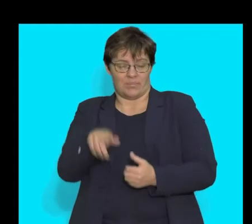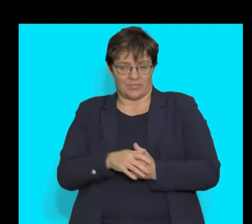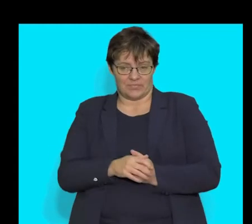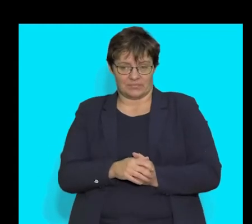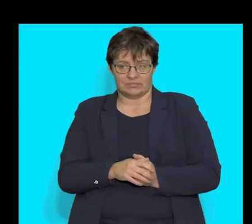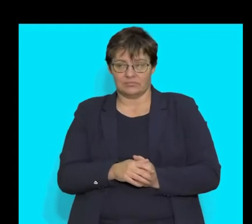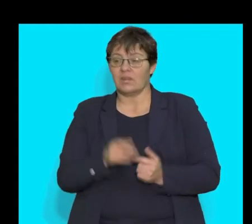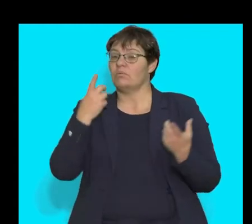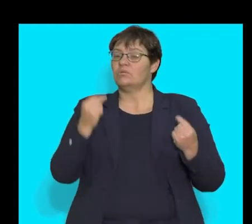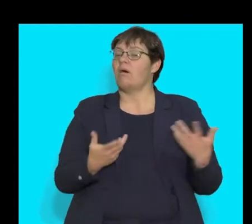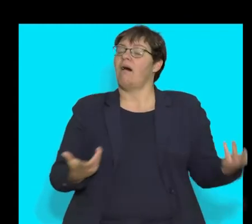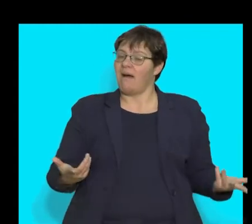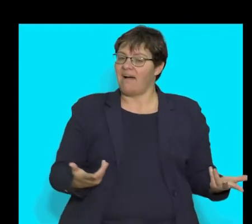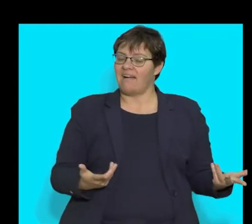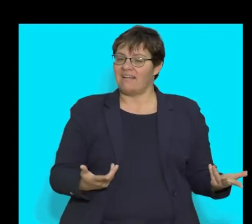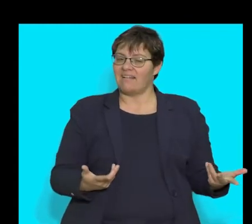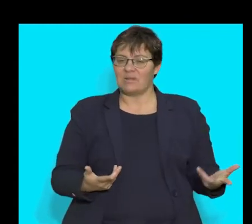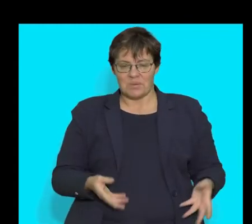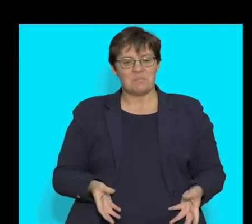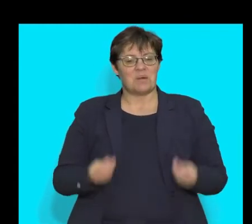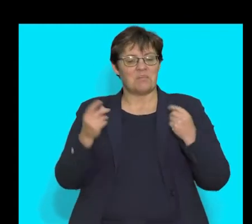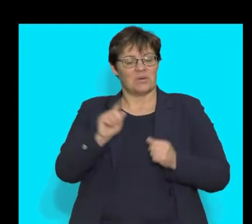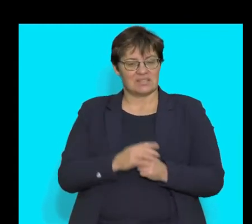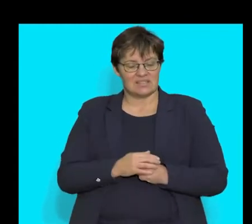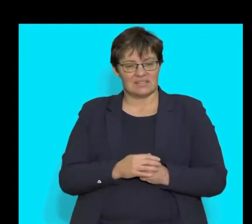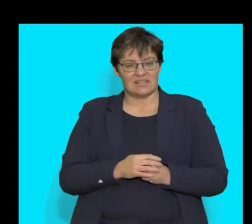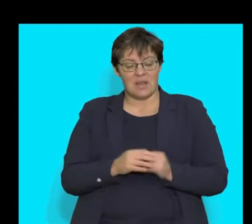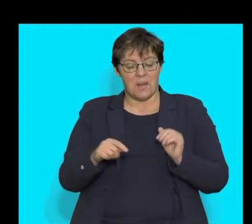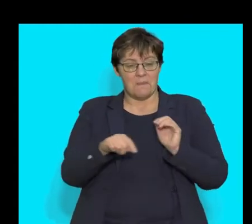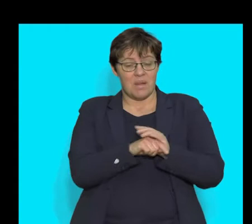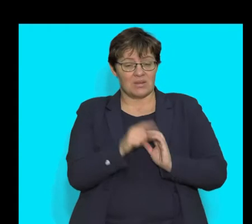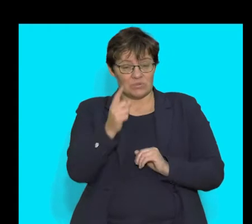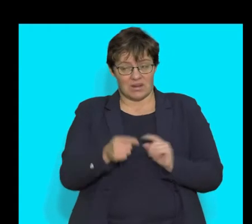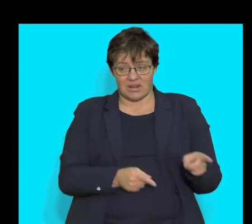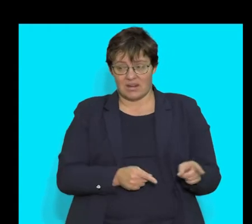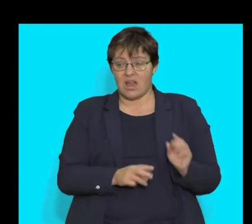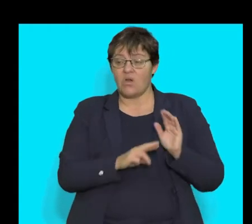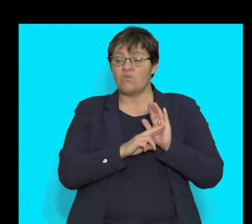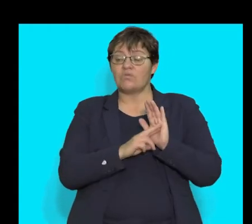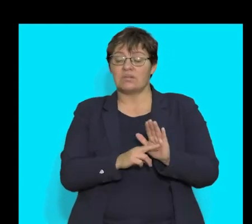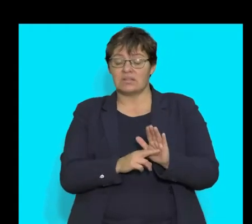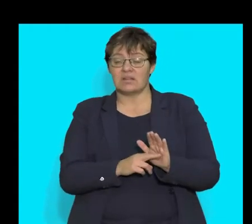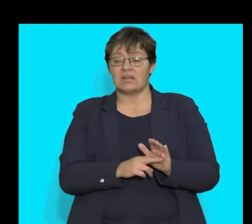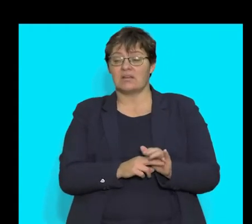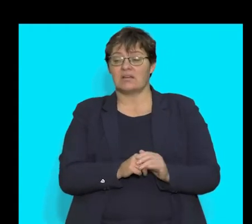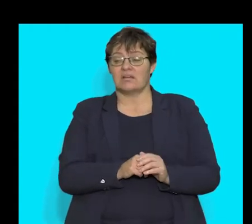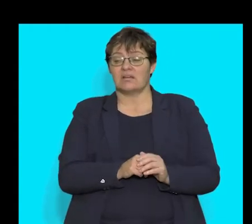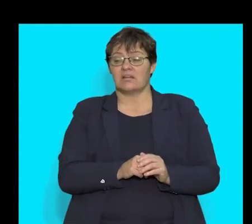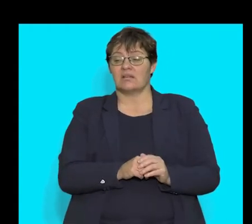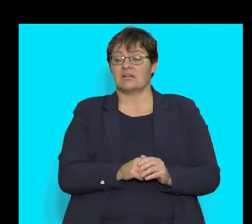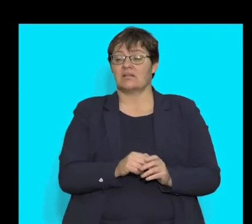And if I do that, look what I've got. That -1 there represents the 1 over.